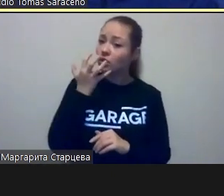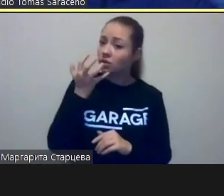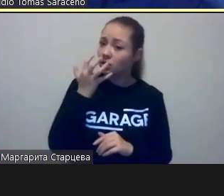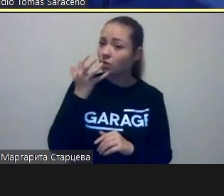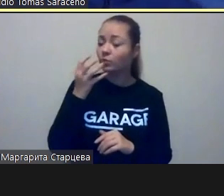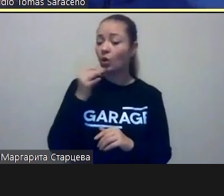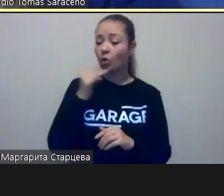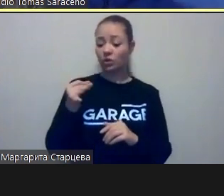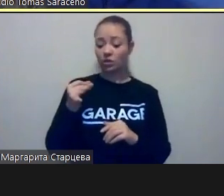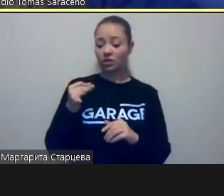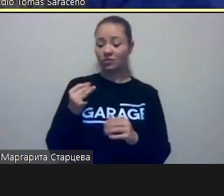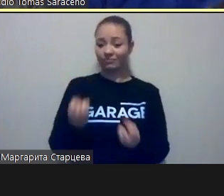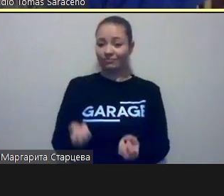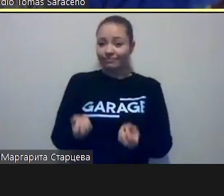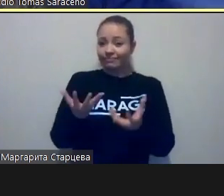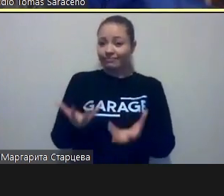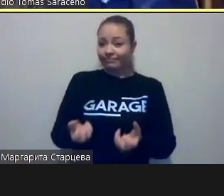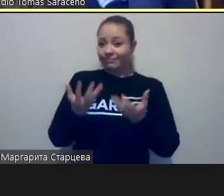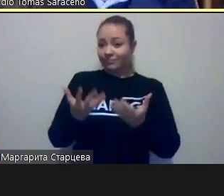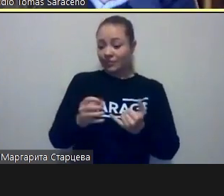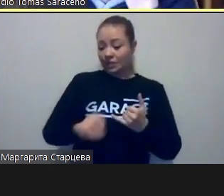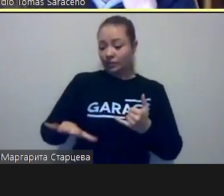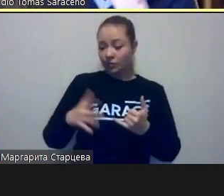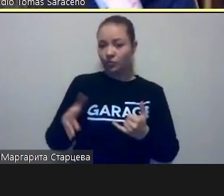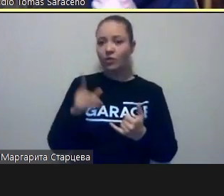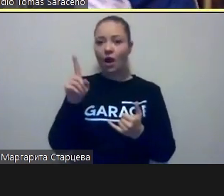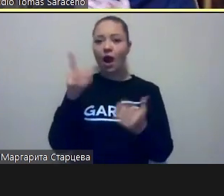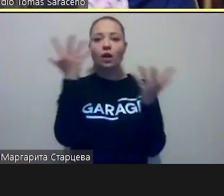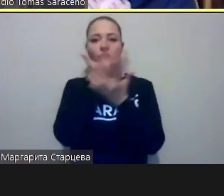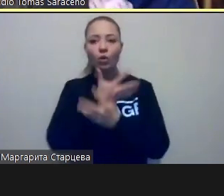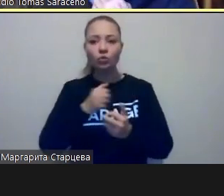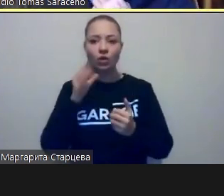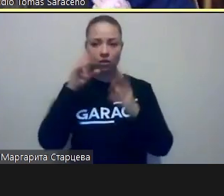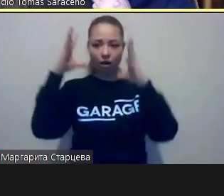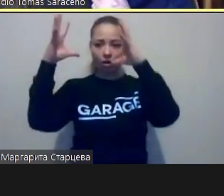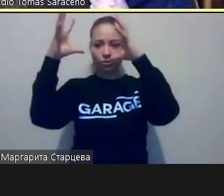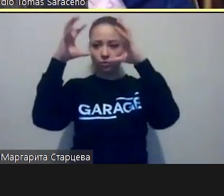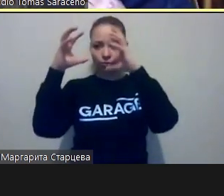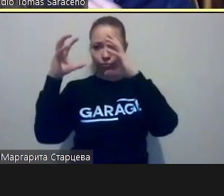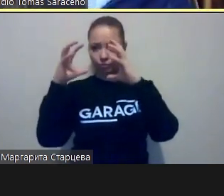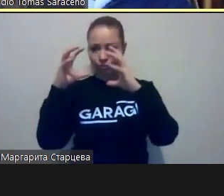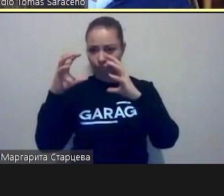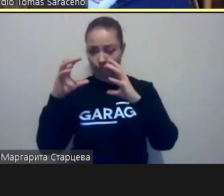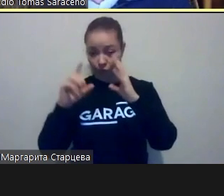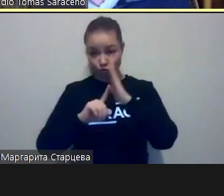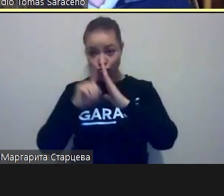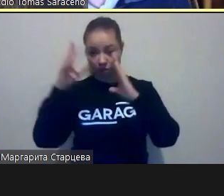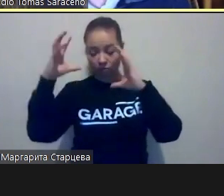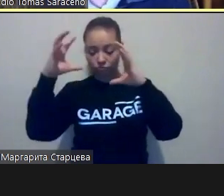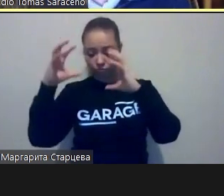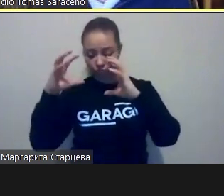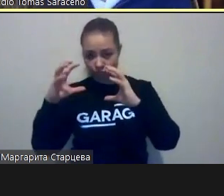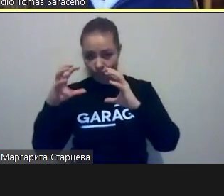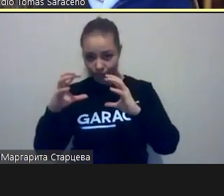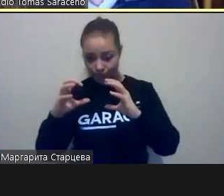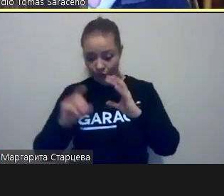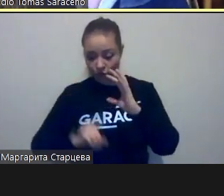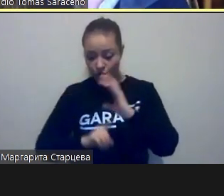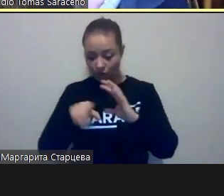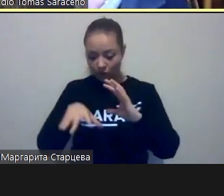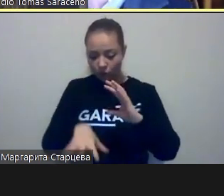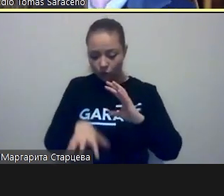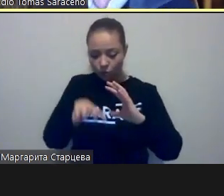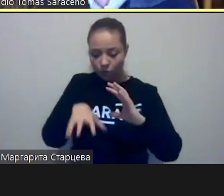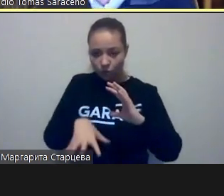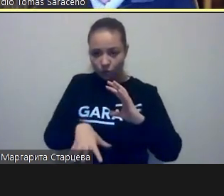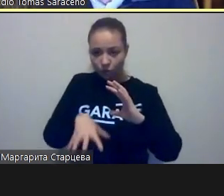go down, it starts to sense the infrared radiation that it comes from the Earth. And this means when you